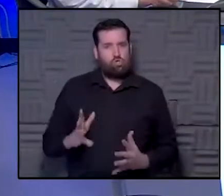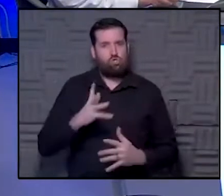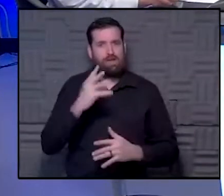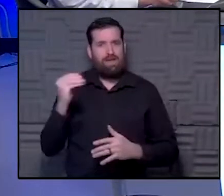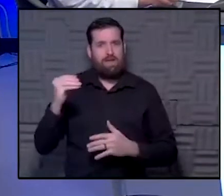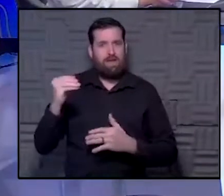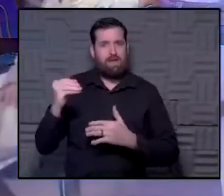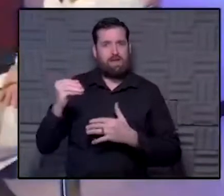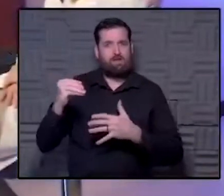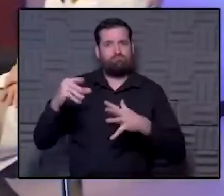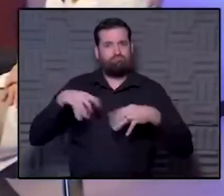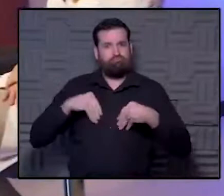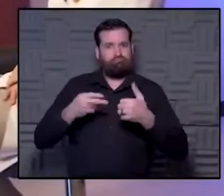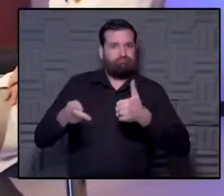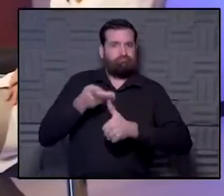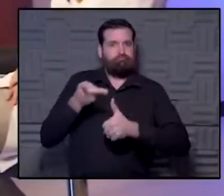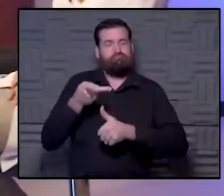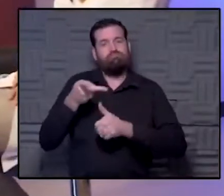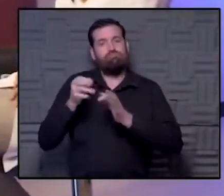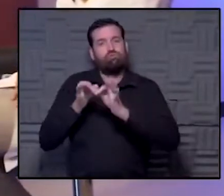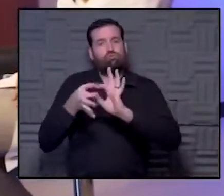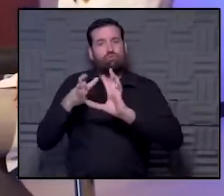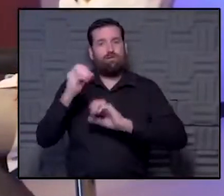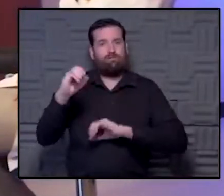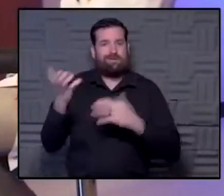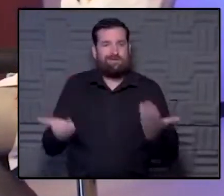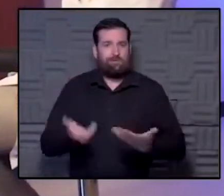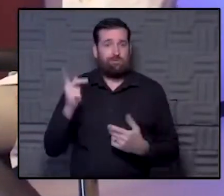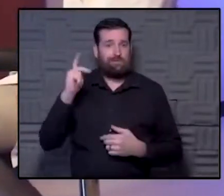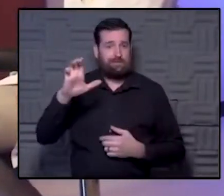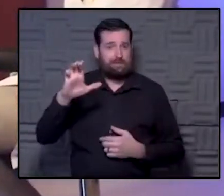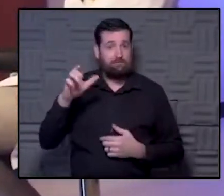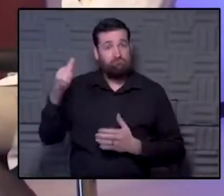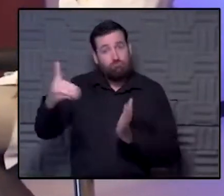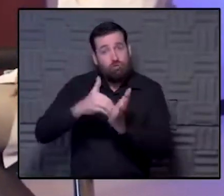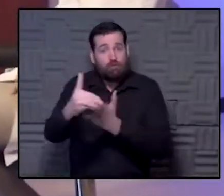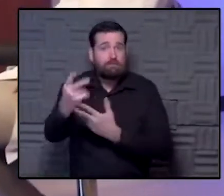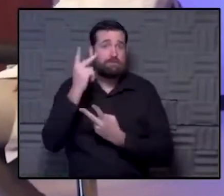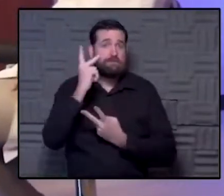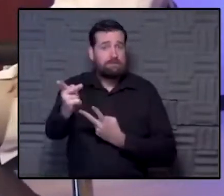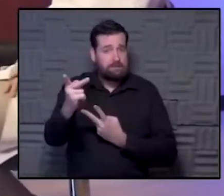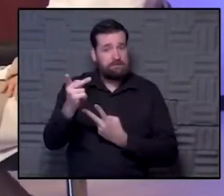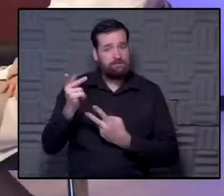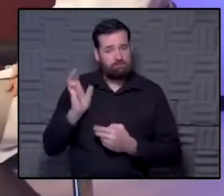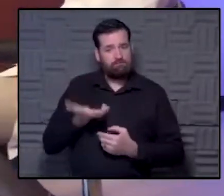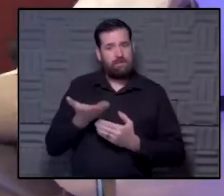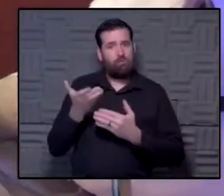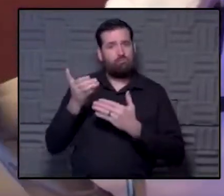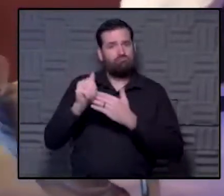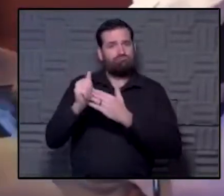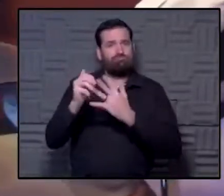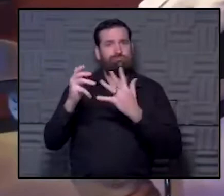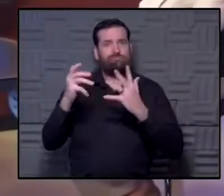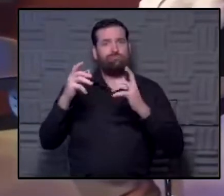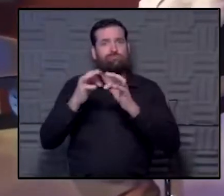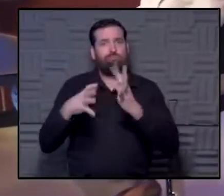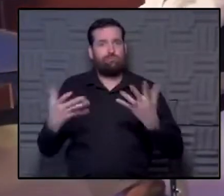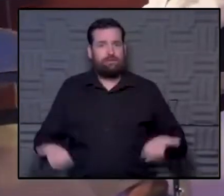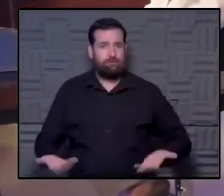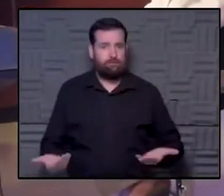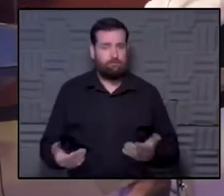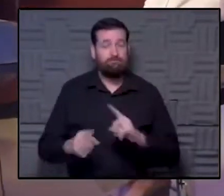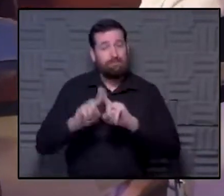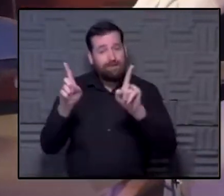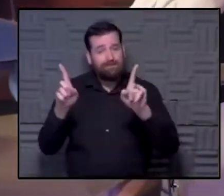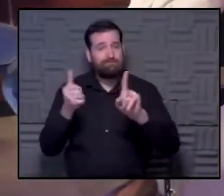and proprietor of an interpreting company here in Kansas City, and you will often have seen her on our program as one of our lead interpreters. But